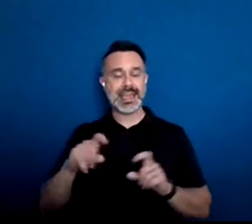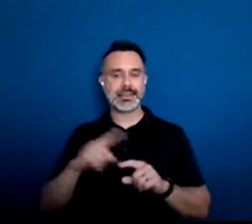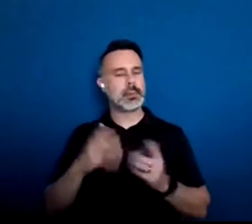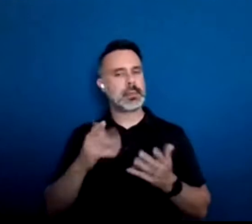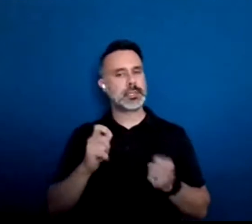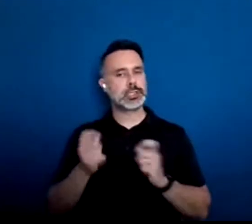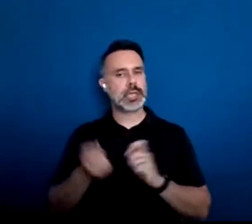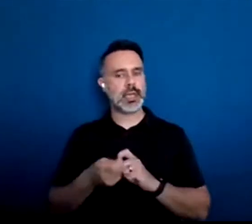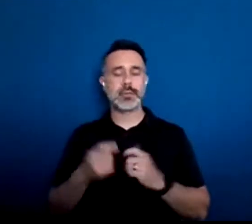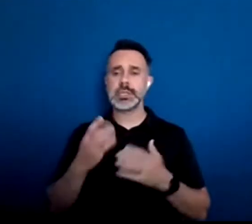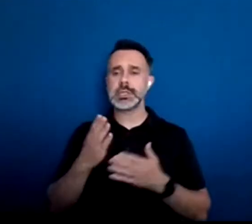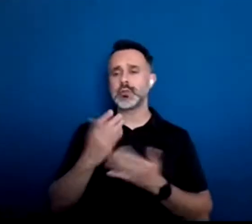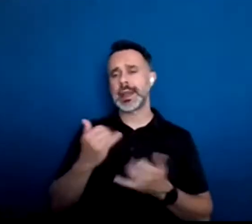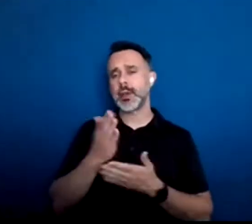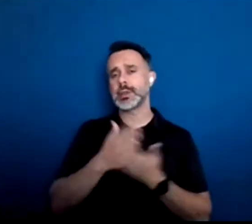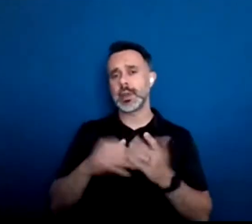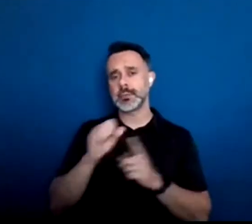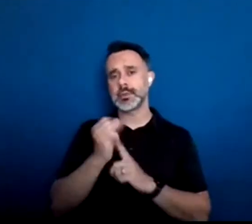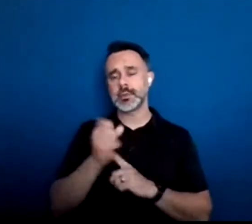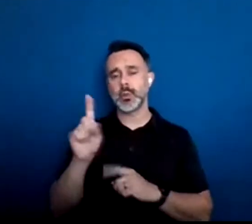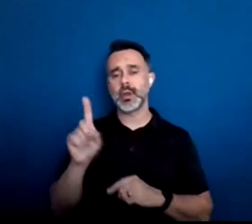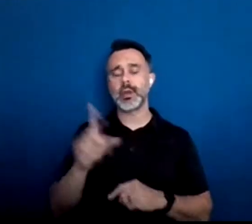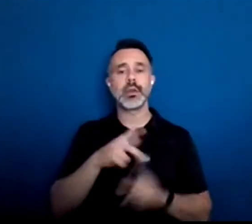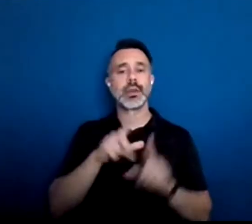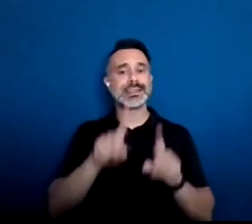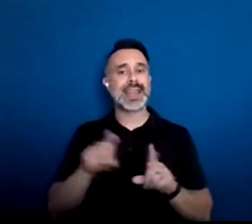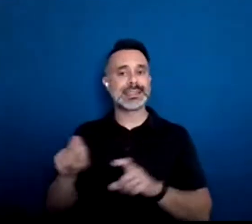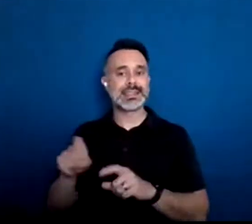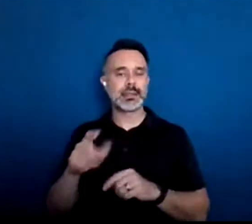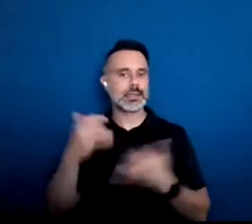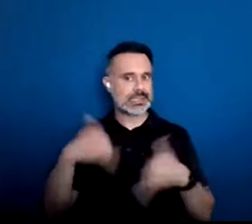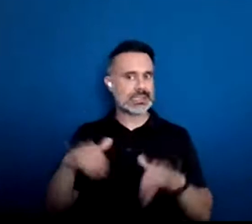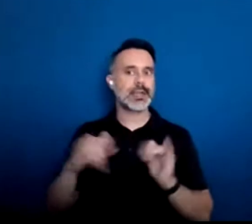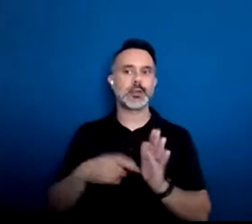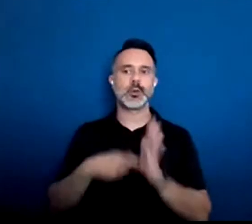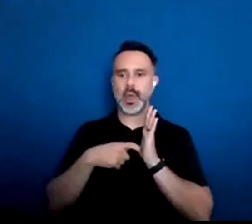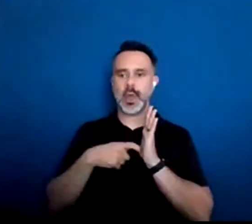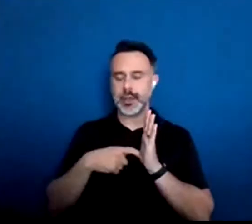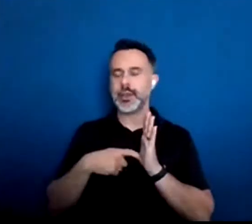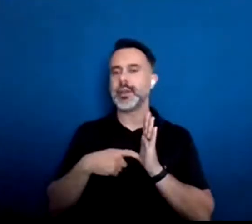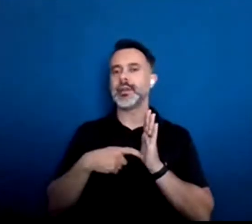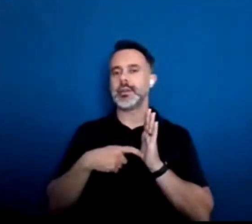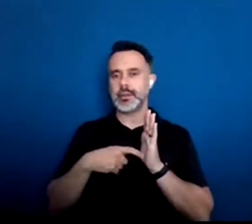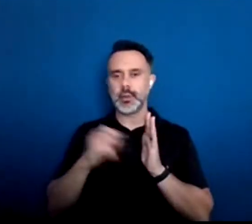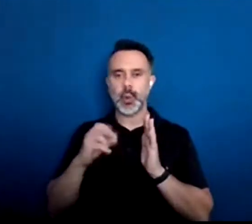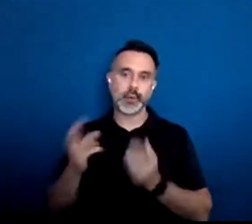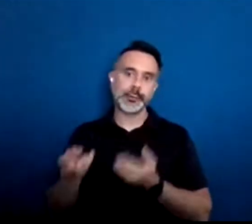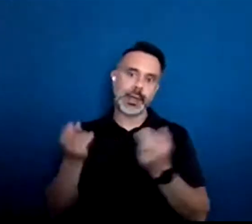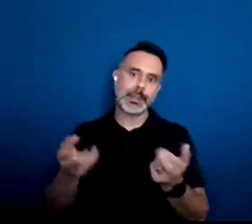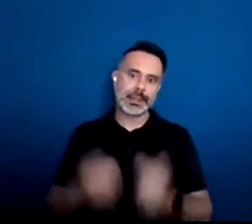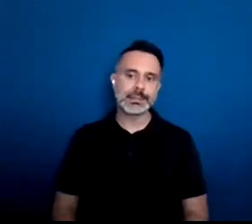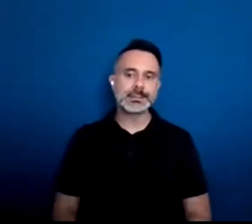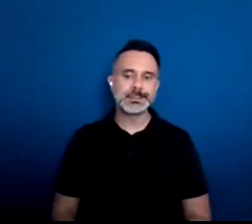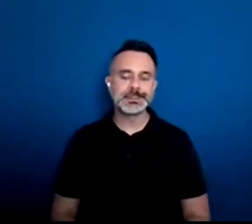are some circumstances where testing is still required or recommended.